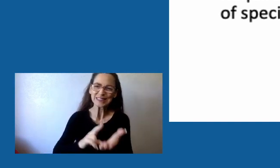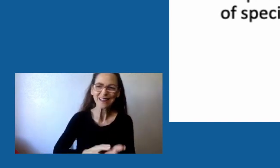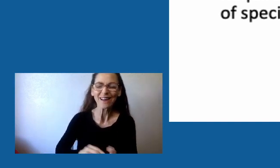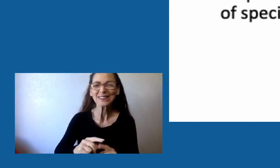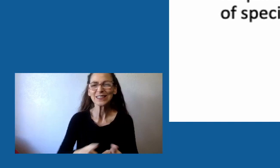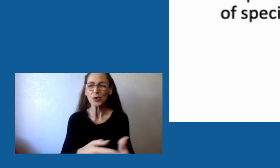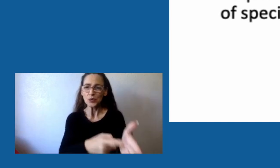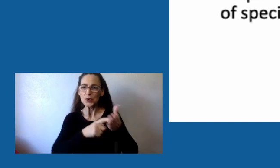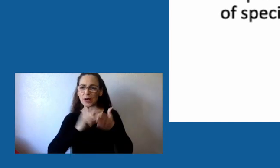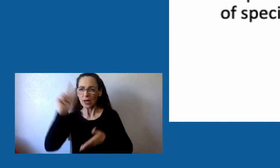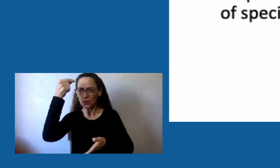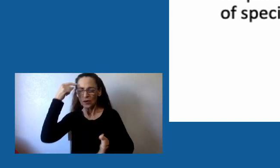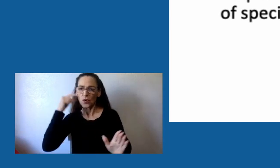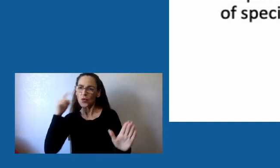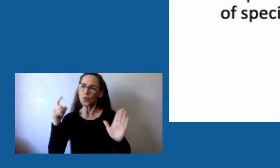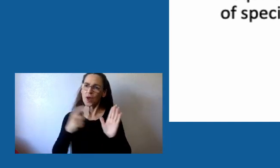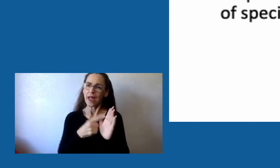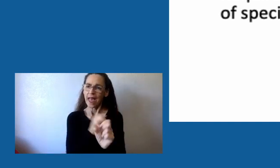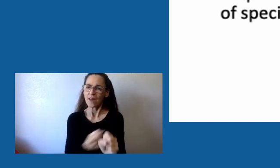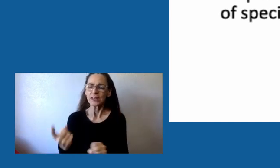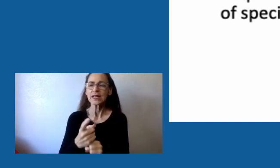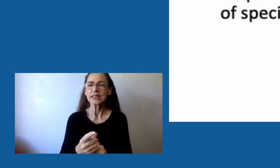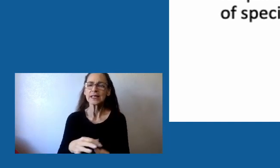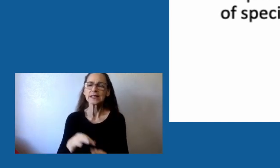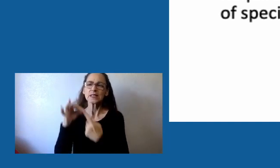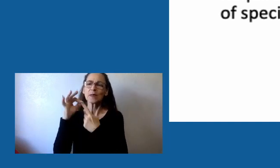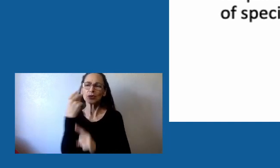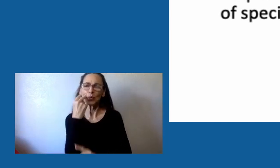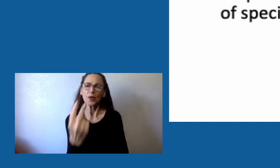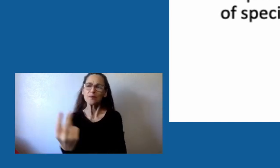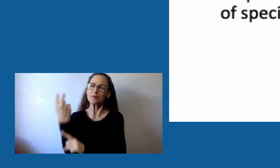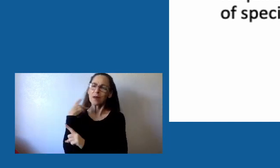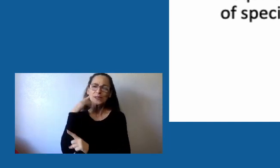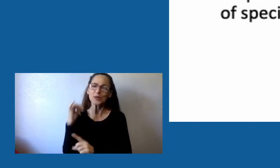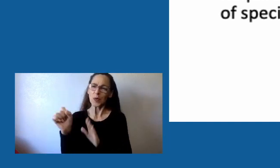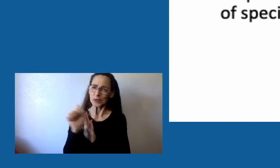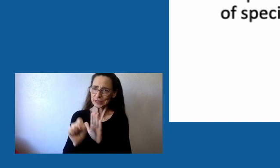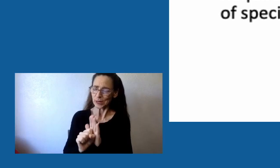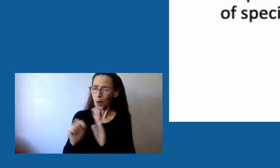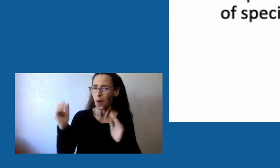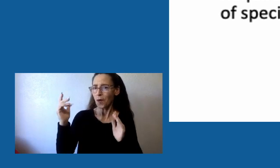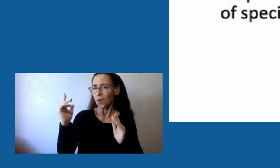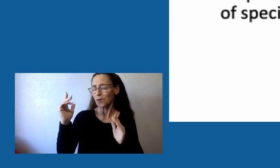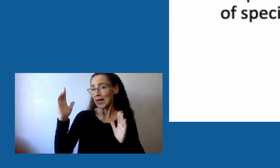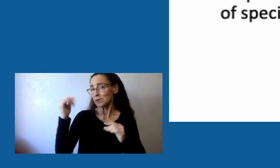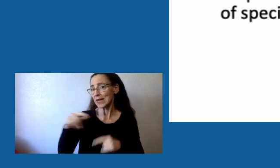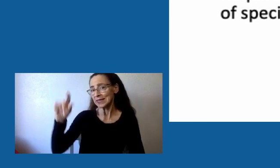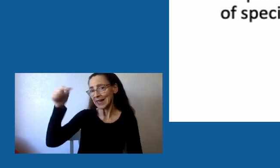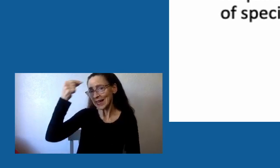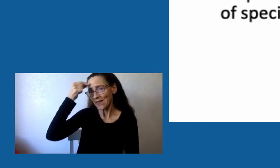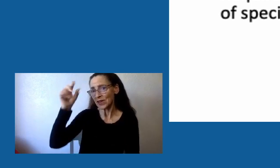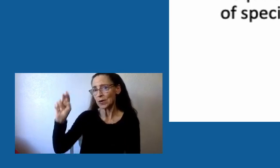requires the governor to officially recognize the date each year as a day of special remembrance in the Golden State. We are expecting him to make that